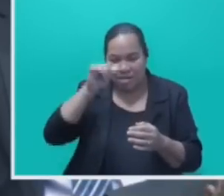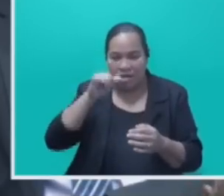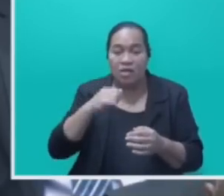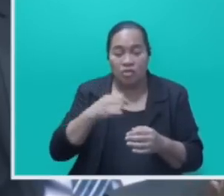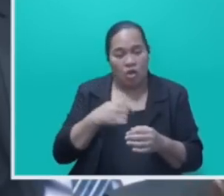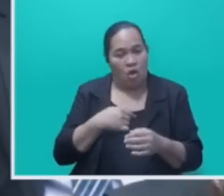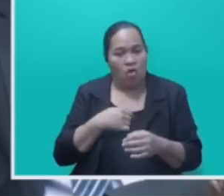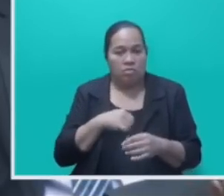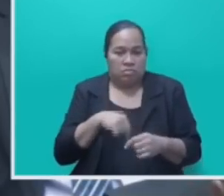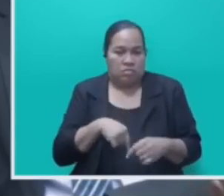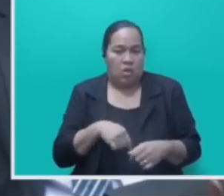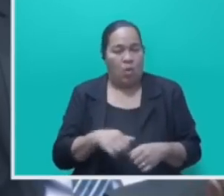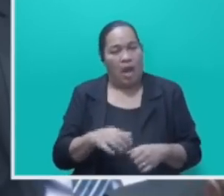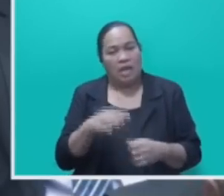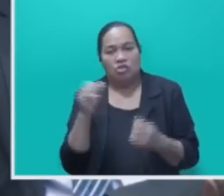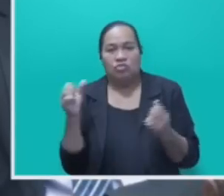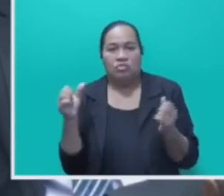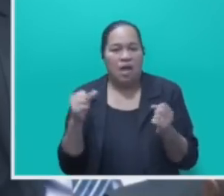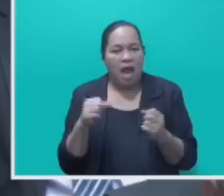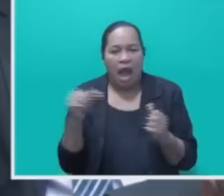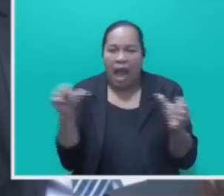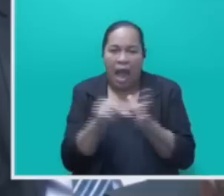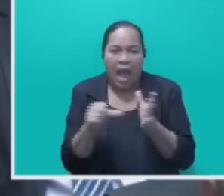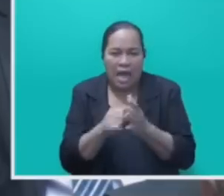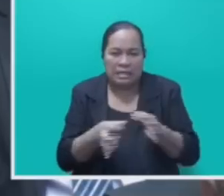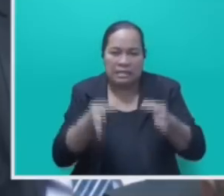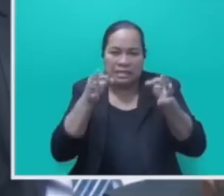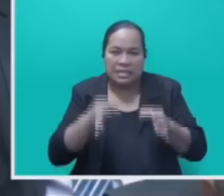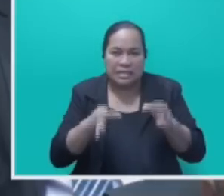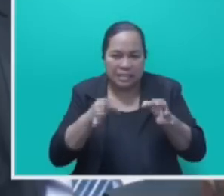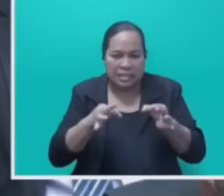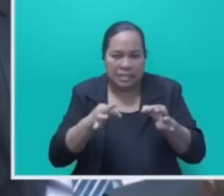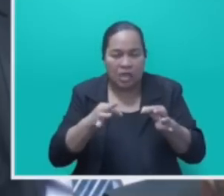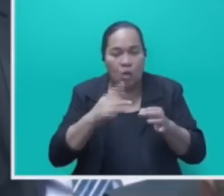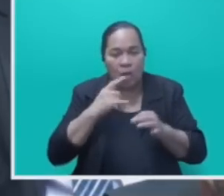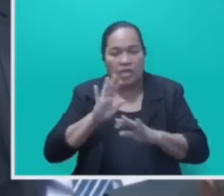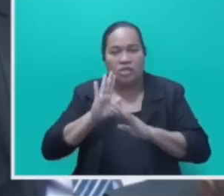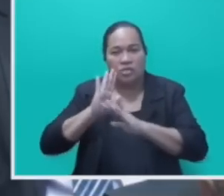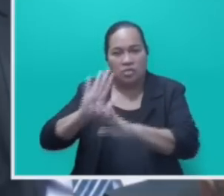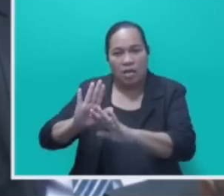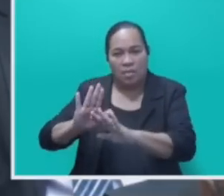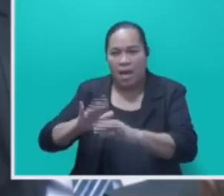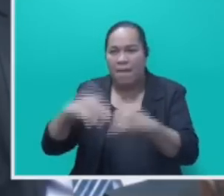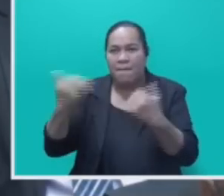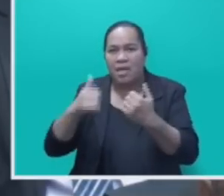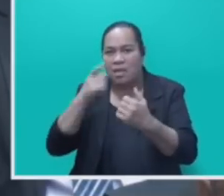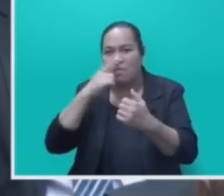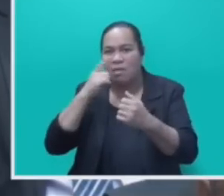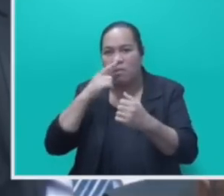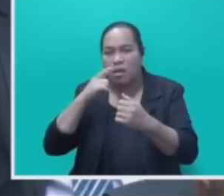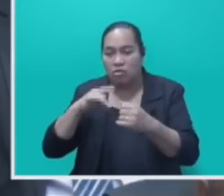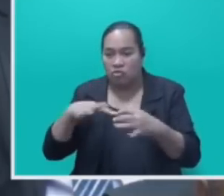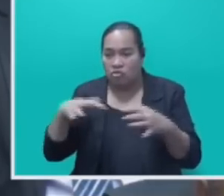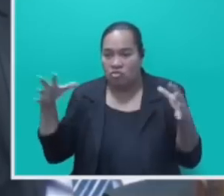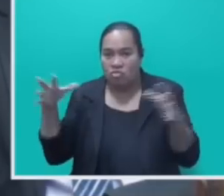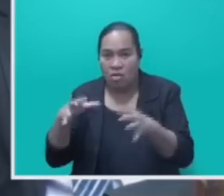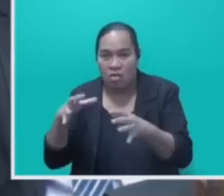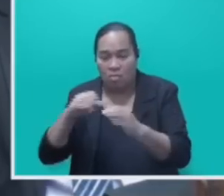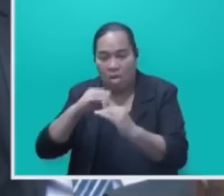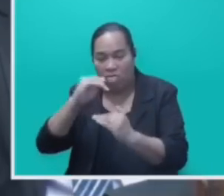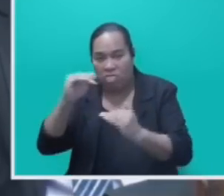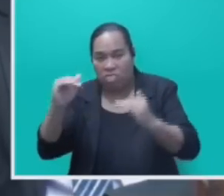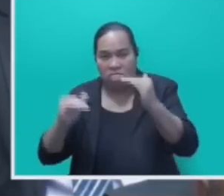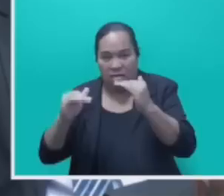the tough decision necessary to keep Fiji united. We prevented large numbers of our people from being relegated to second